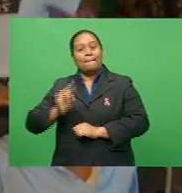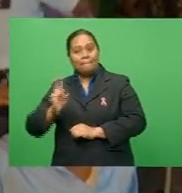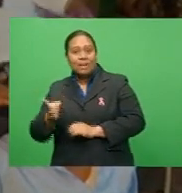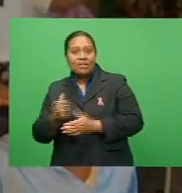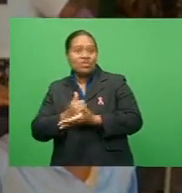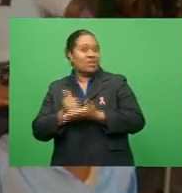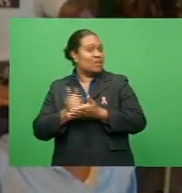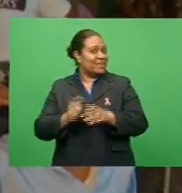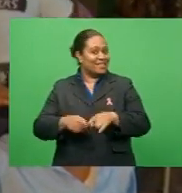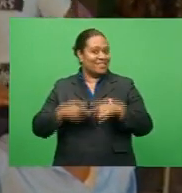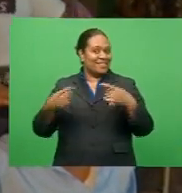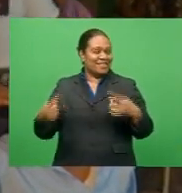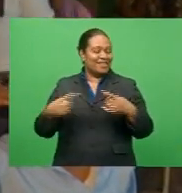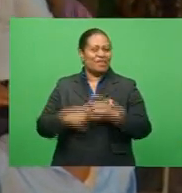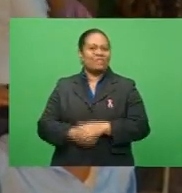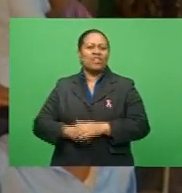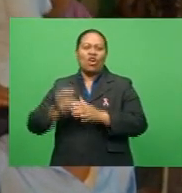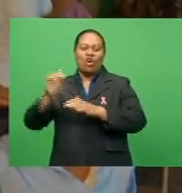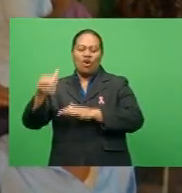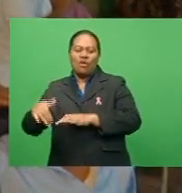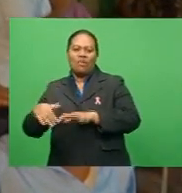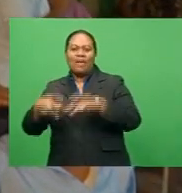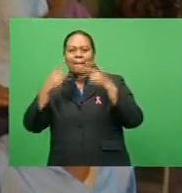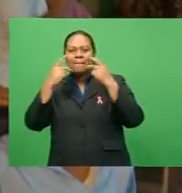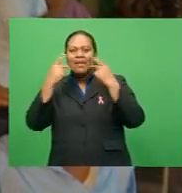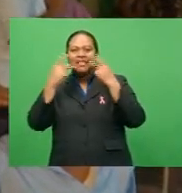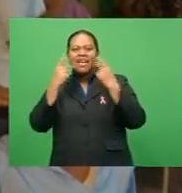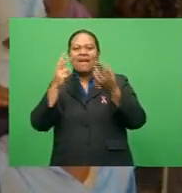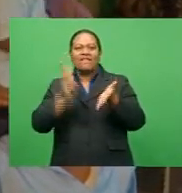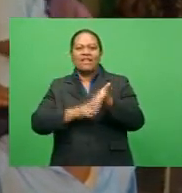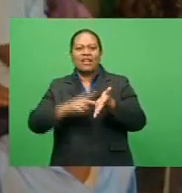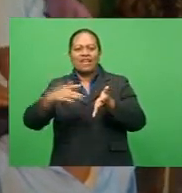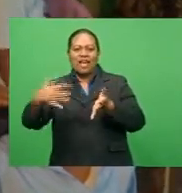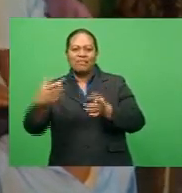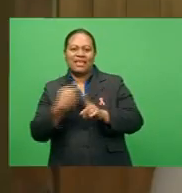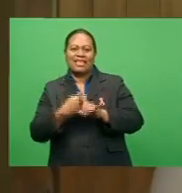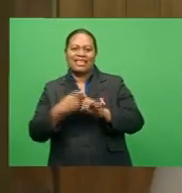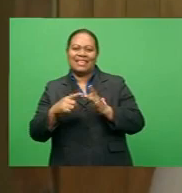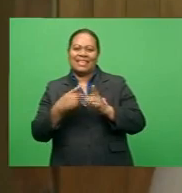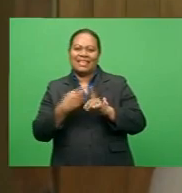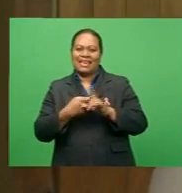reaction was different at the home of Penrith Panther William Kikau.